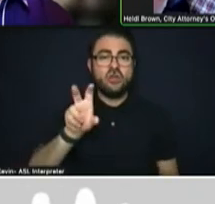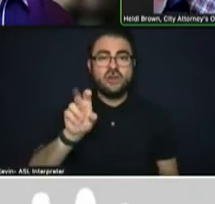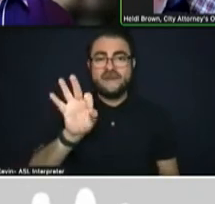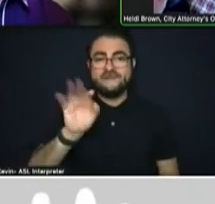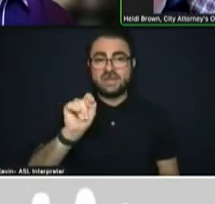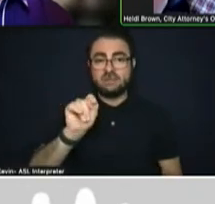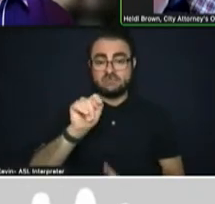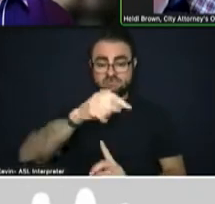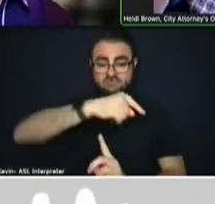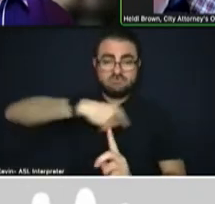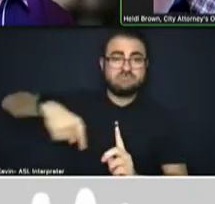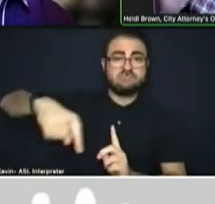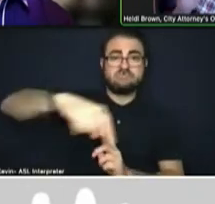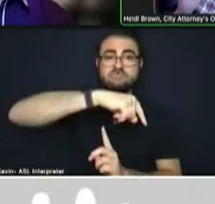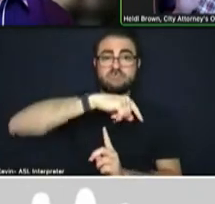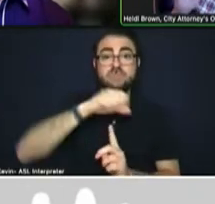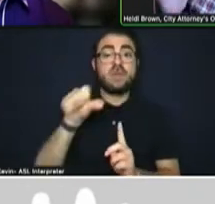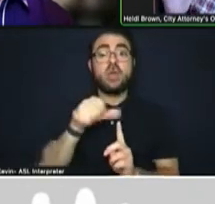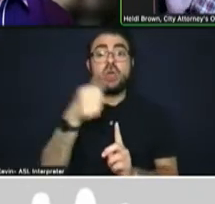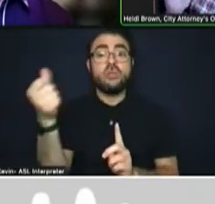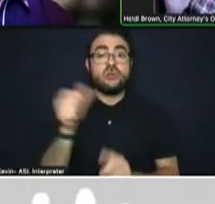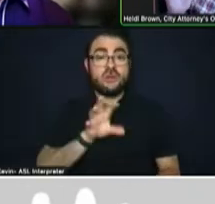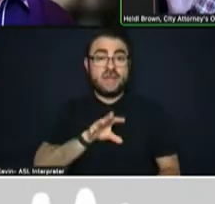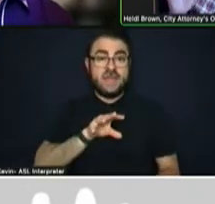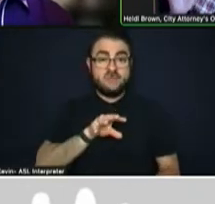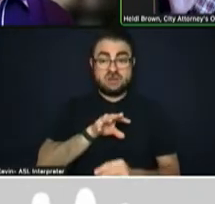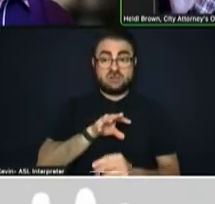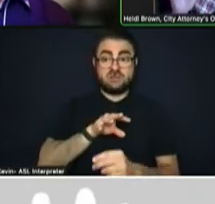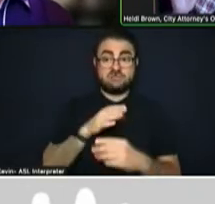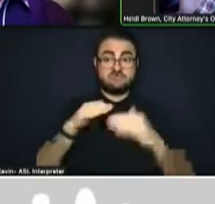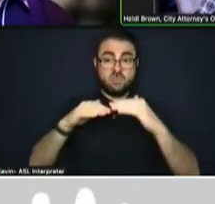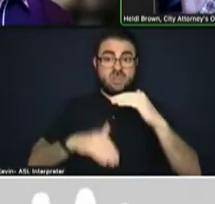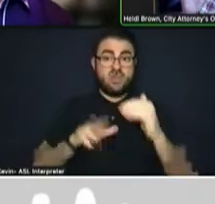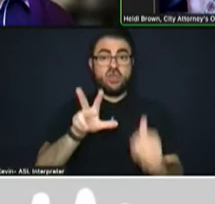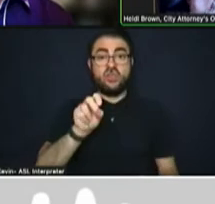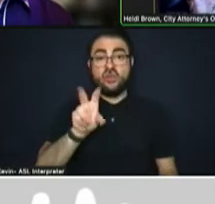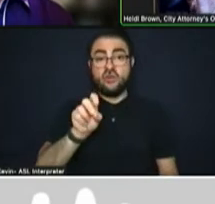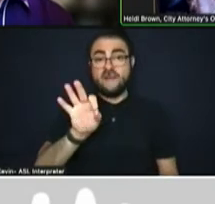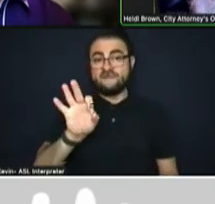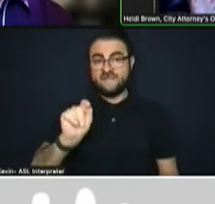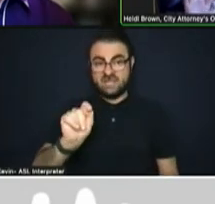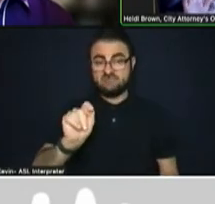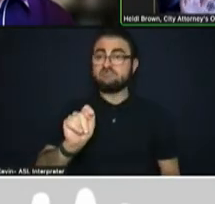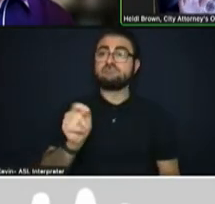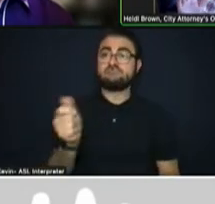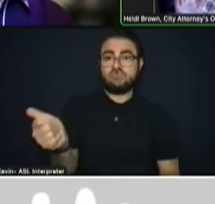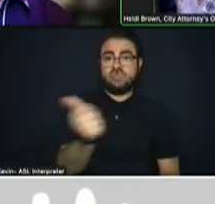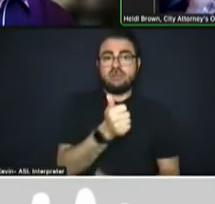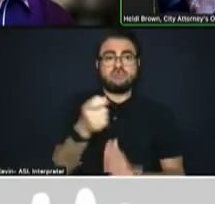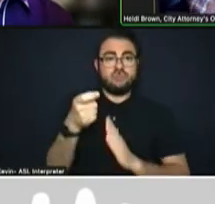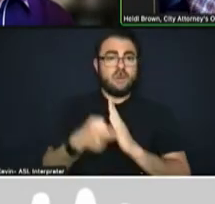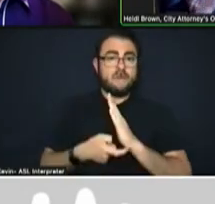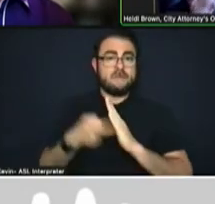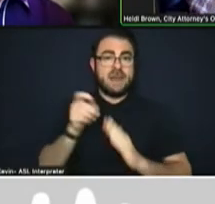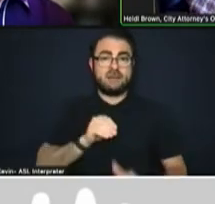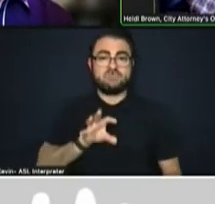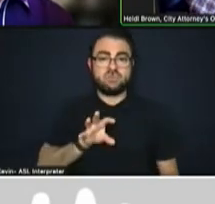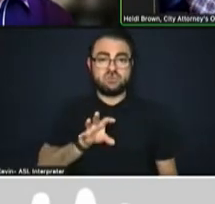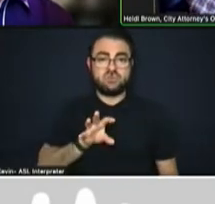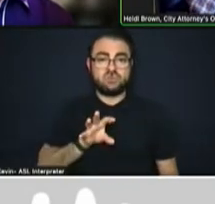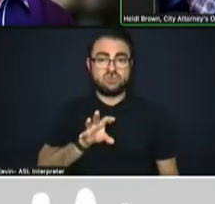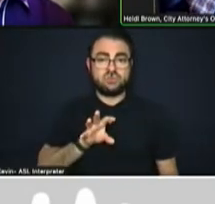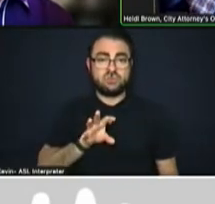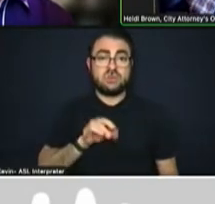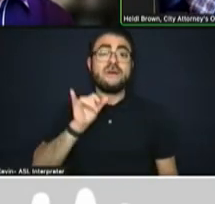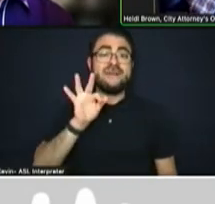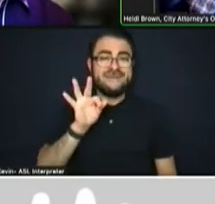body cameras that are within that radius is also automatically activated. So if there's a number of officers around and